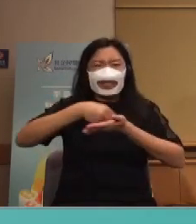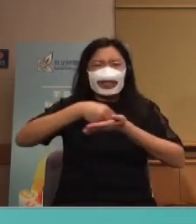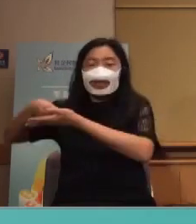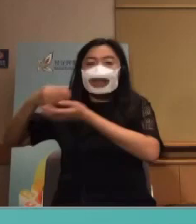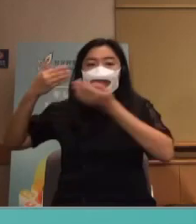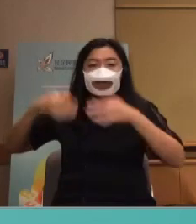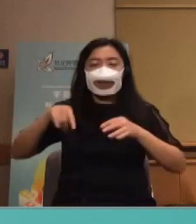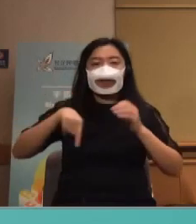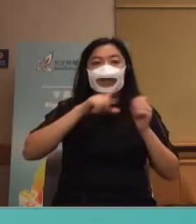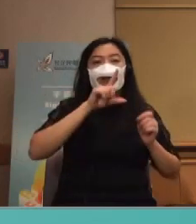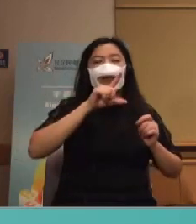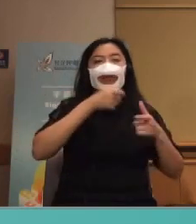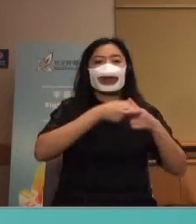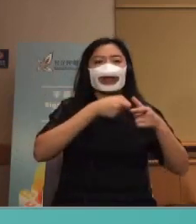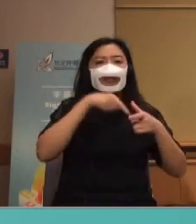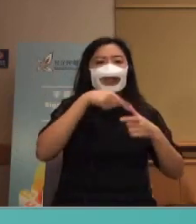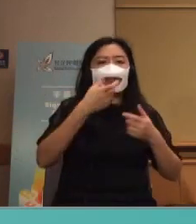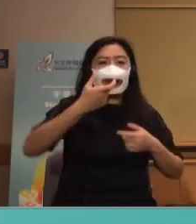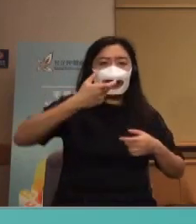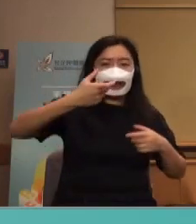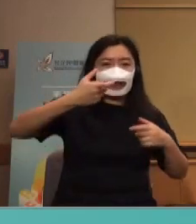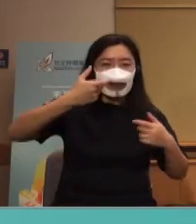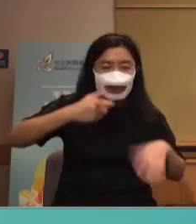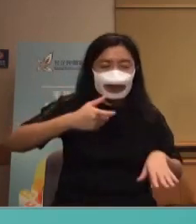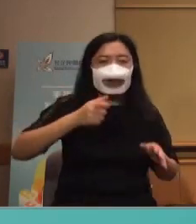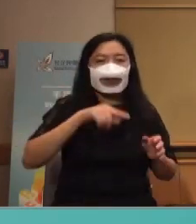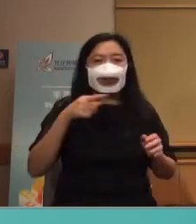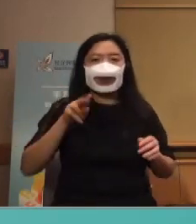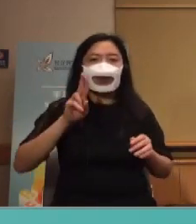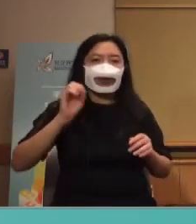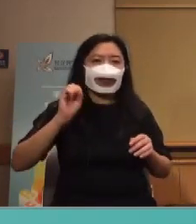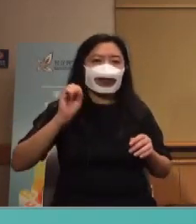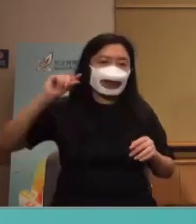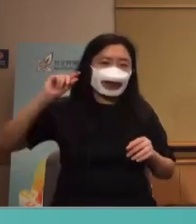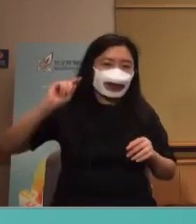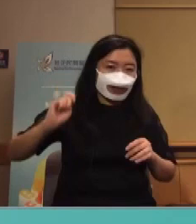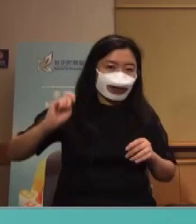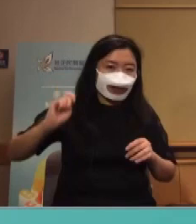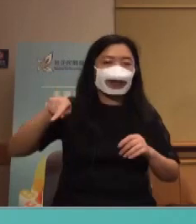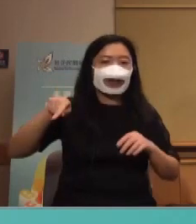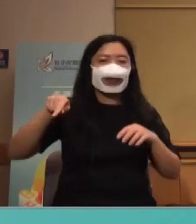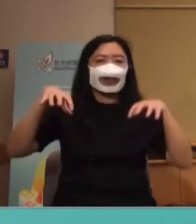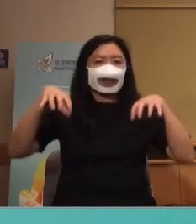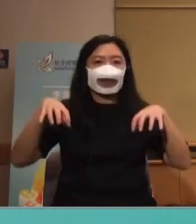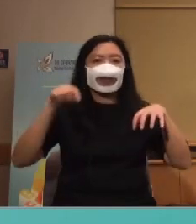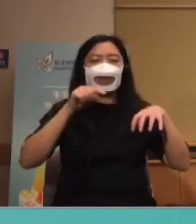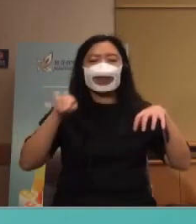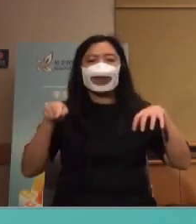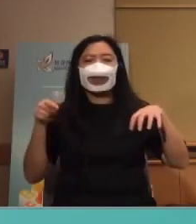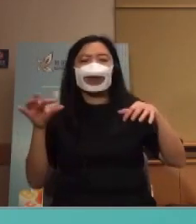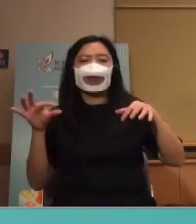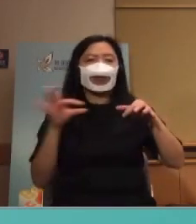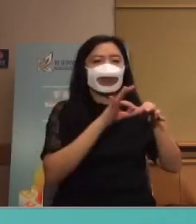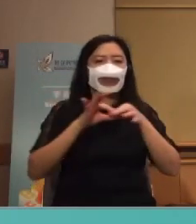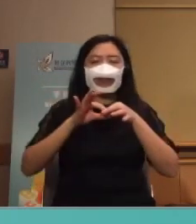of the ARB with, you know, the UST, it wasn't able to hold that peg. Obviously, at the same time, what we saw over the last 2